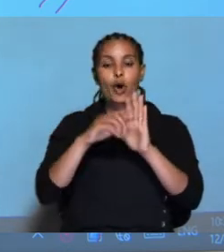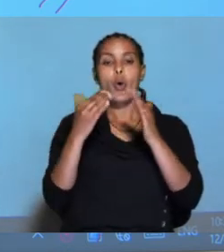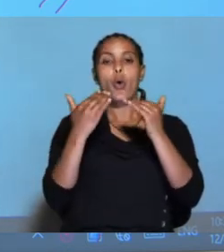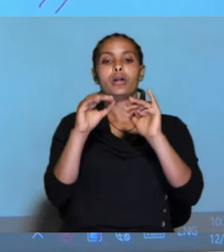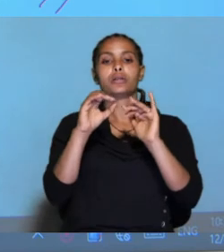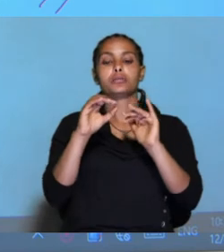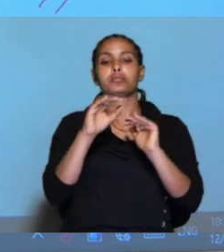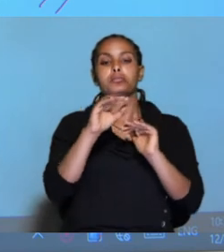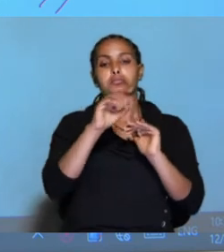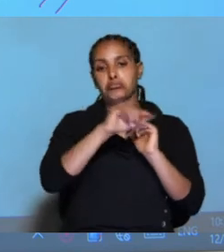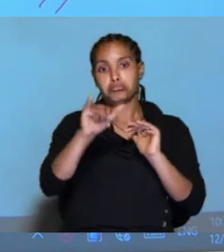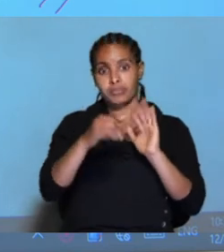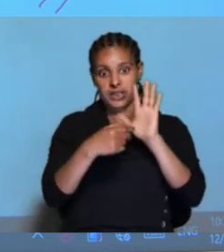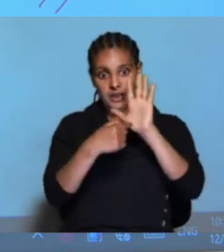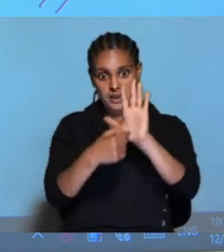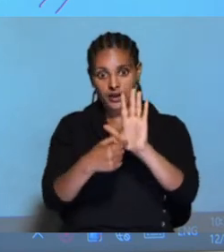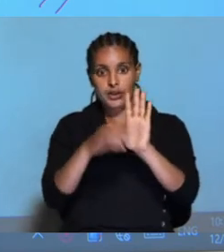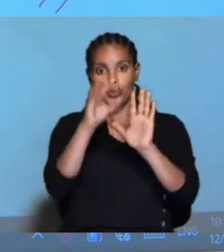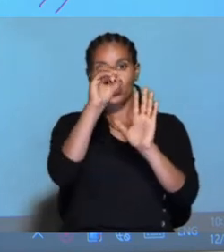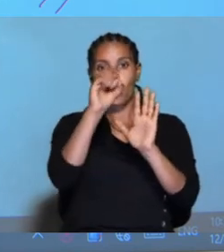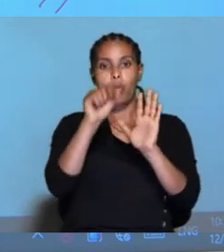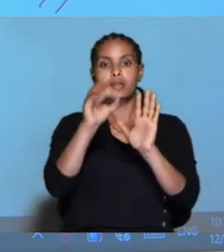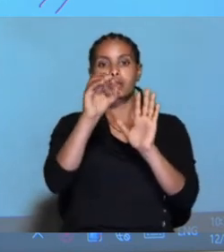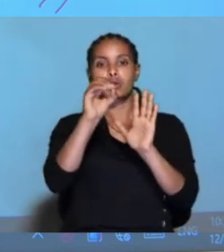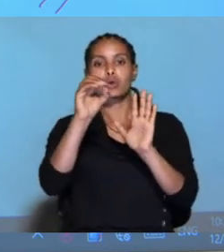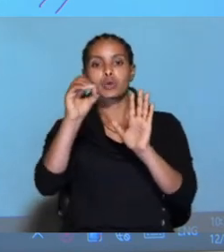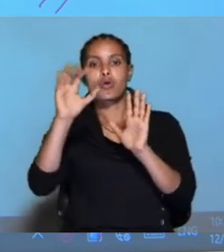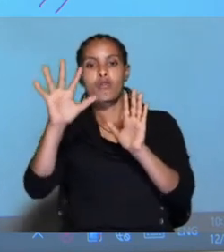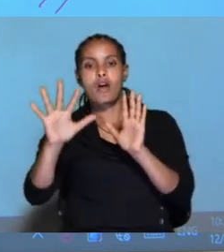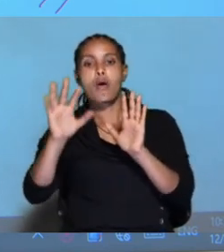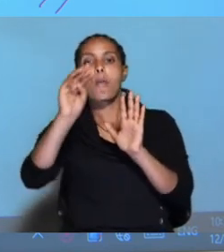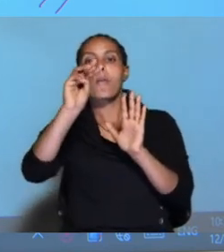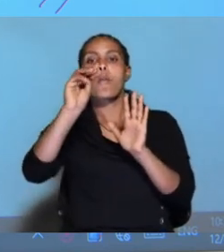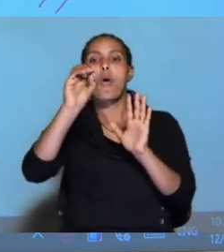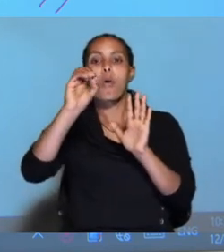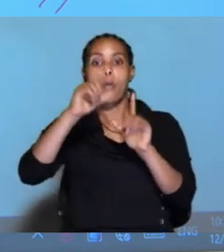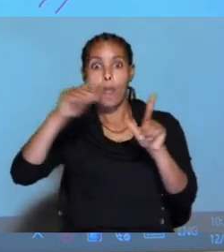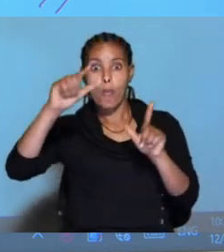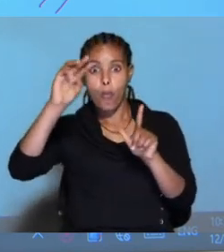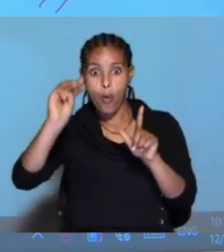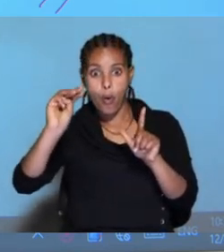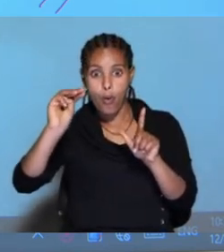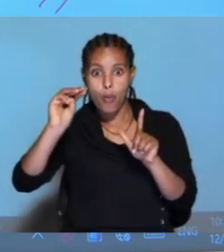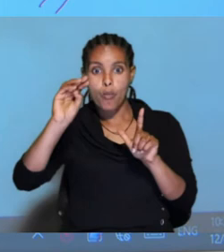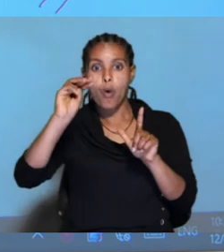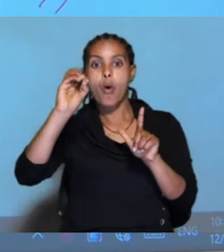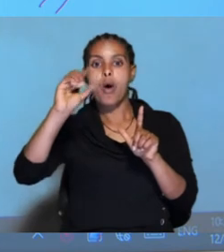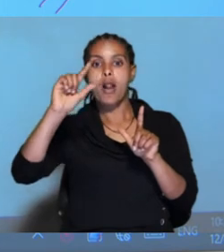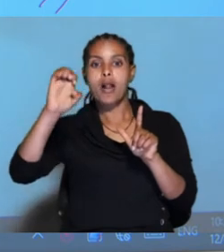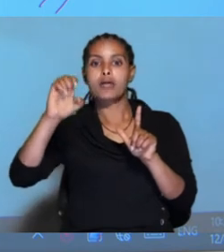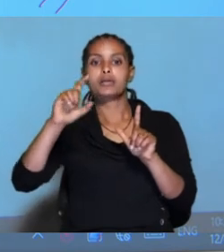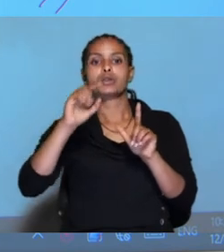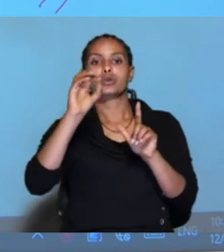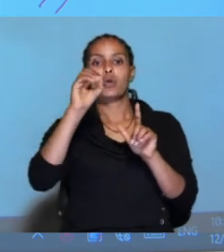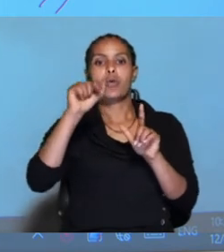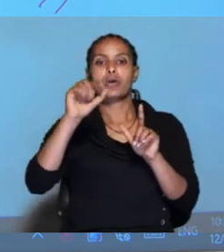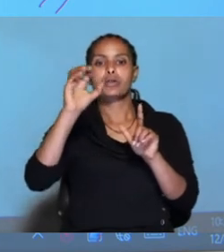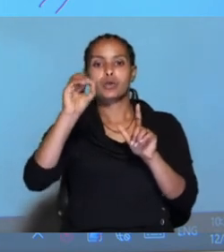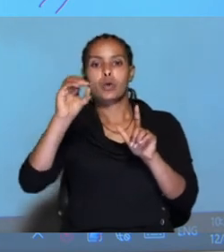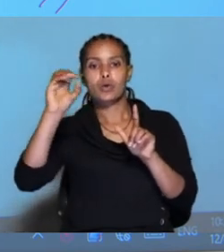Concentration of barium hydroxide is 0.005 mole in 1 liter of the solution,